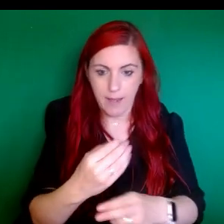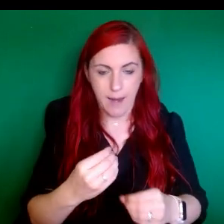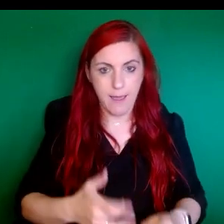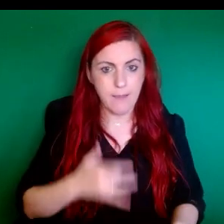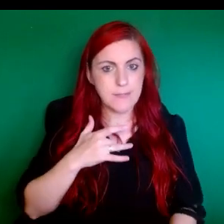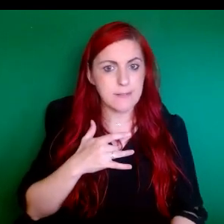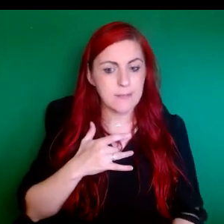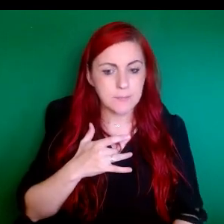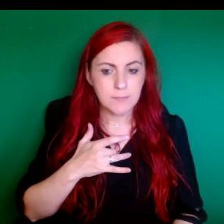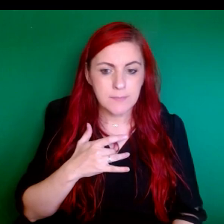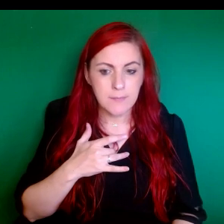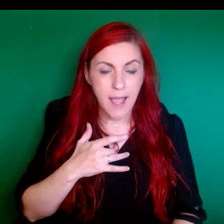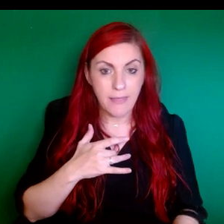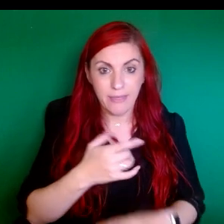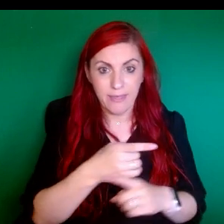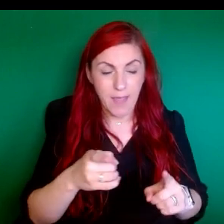general population.